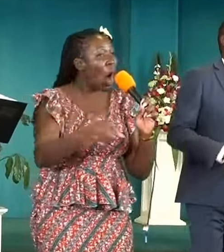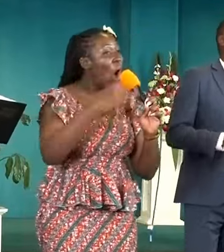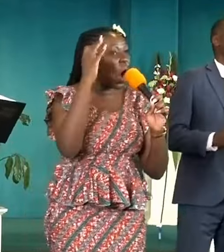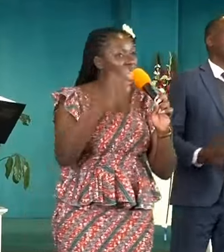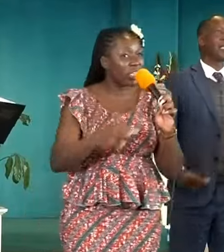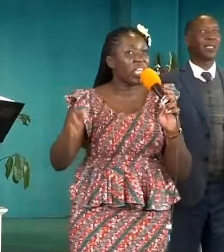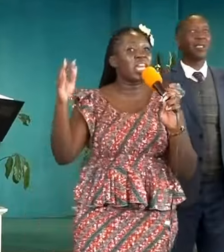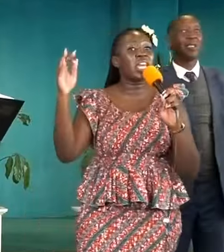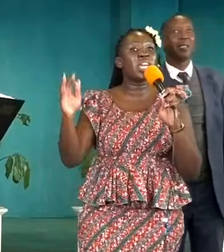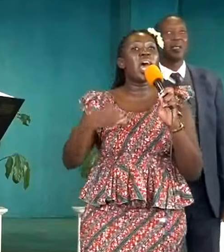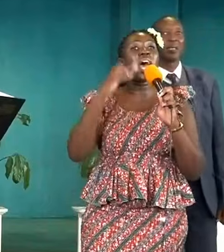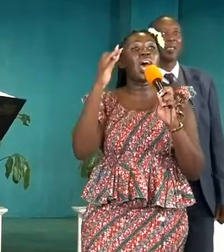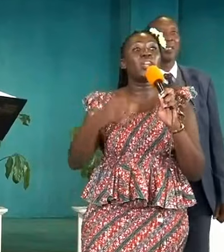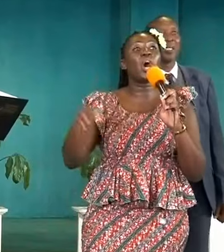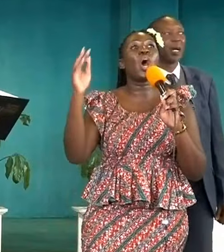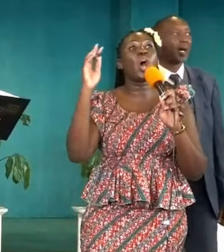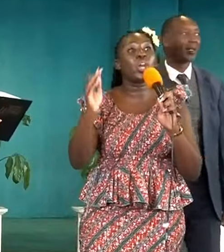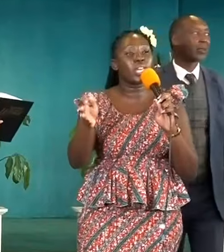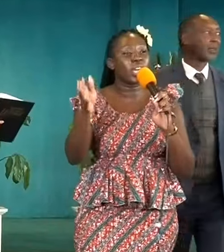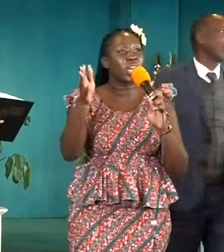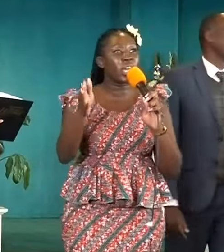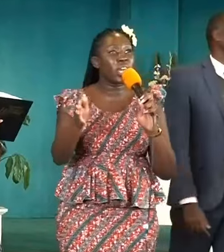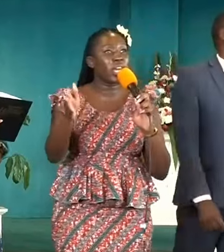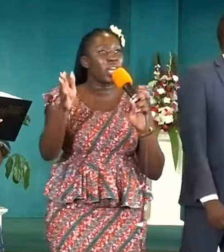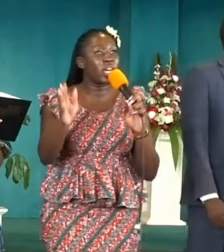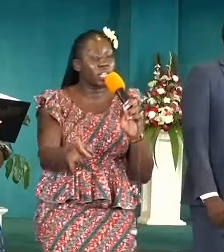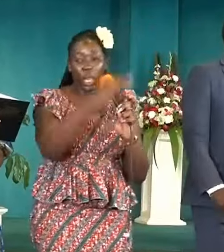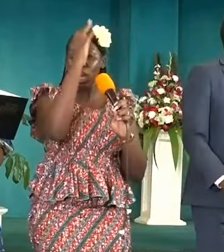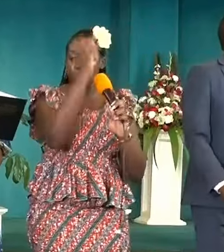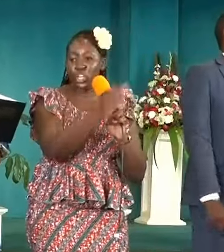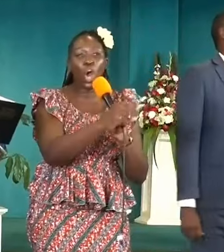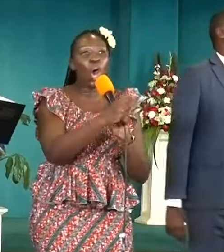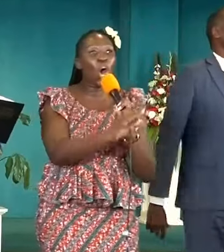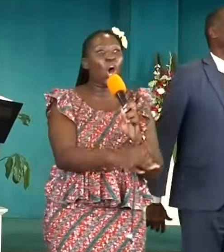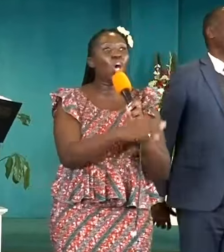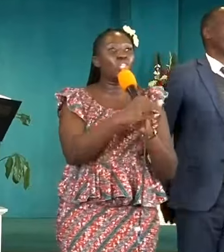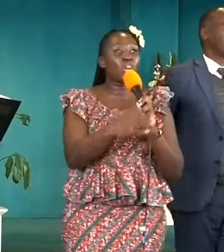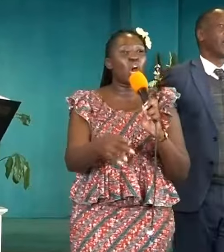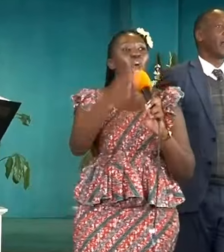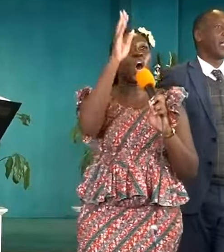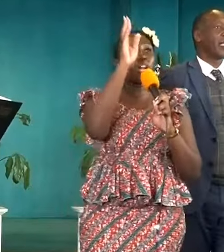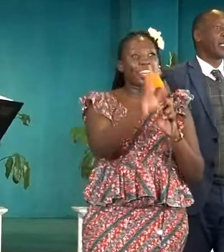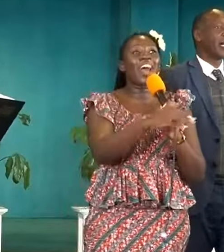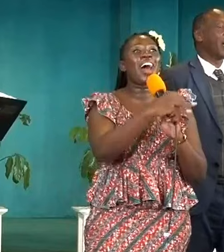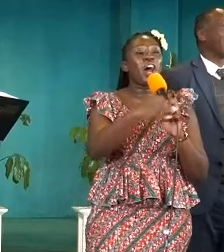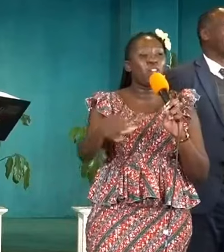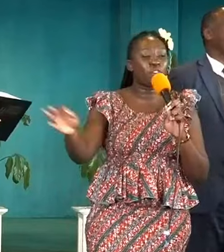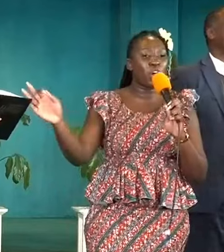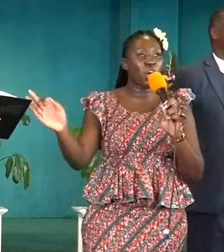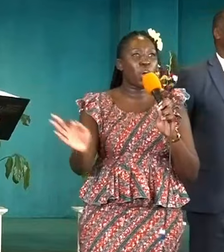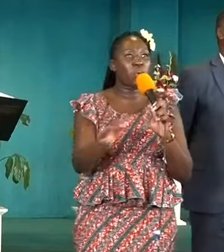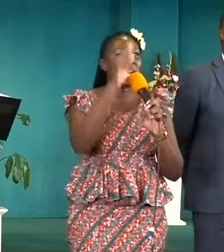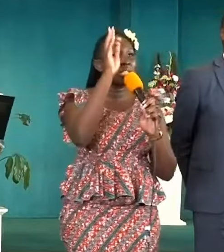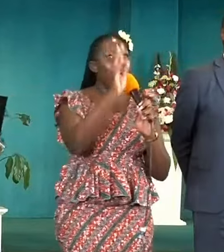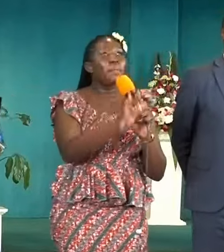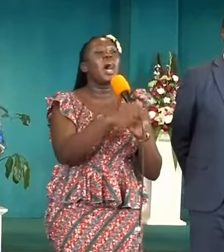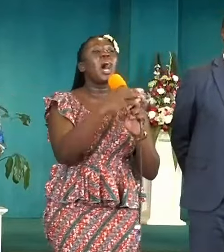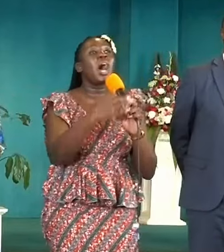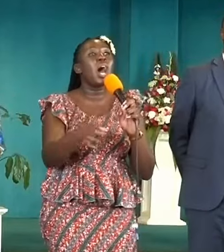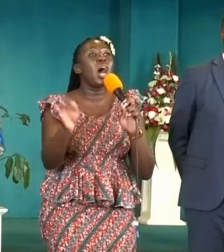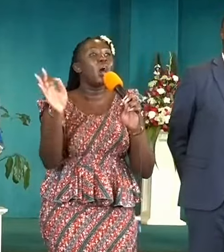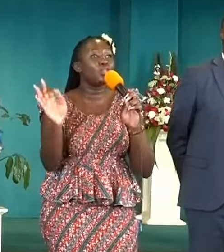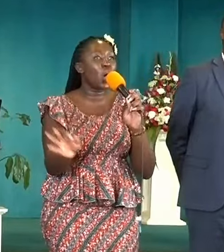exceeds our sin and our guilt. Yonder on